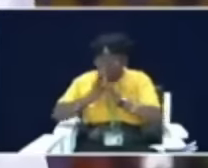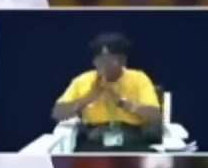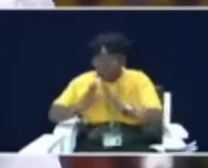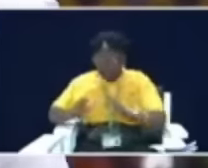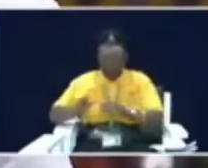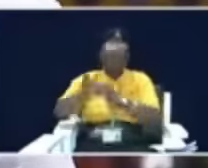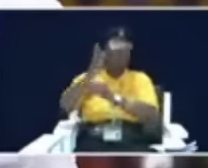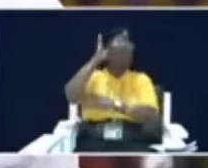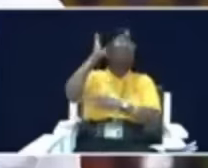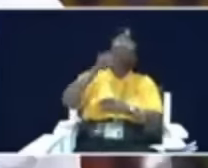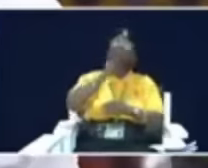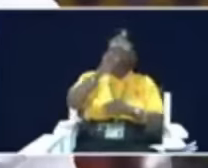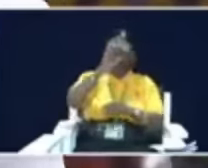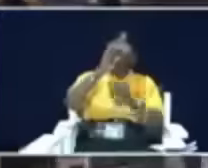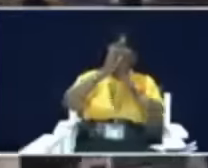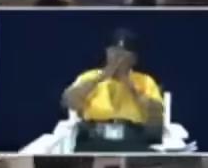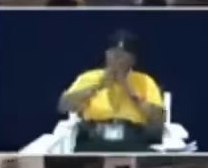God will not be silent to you.